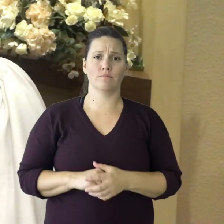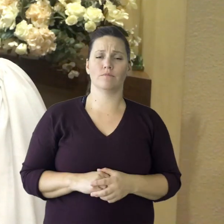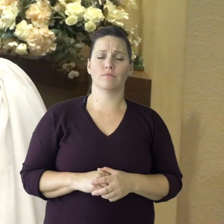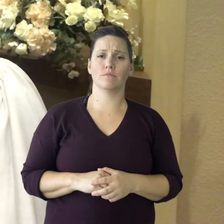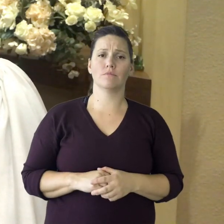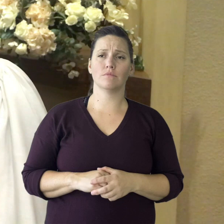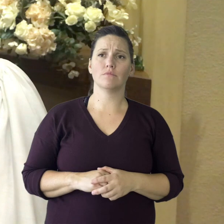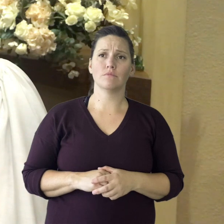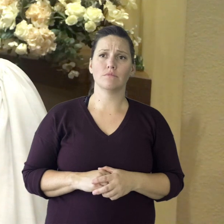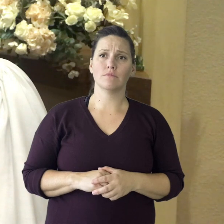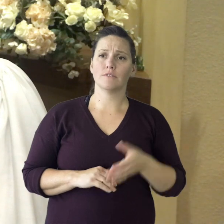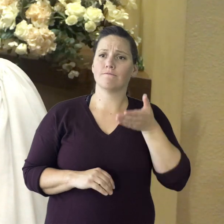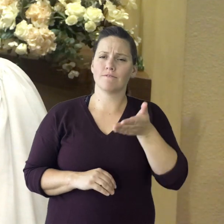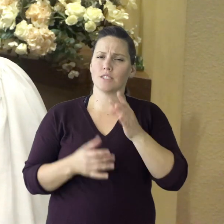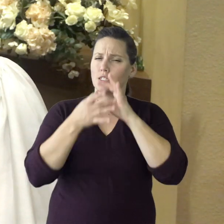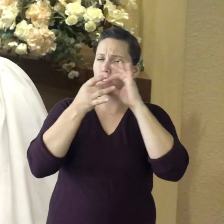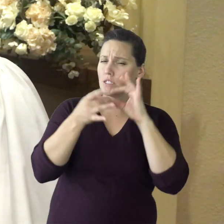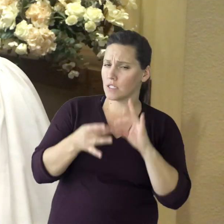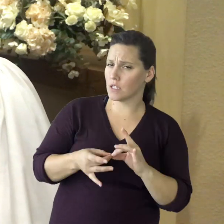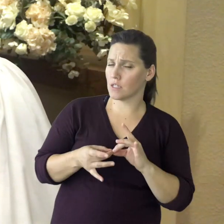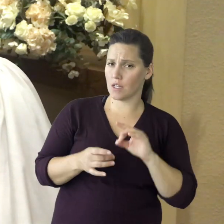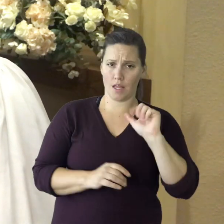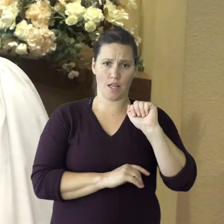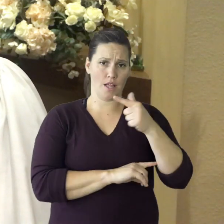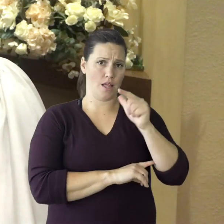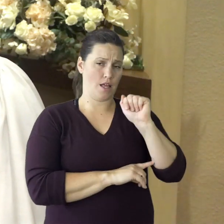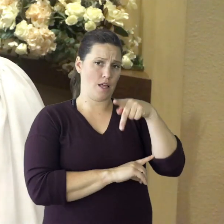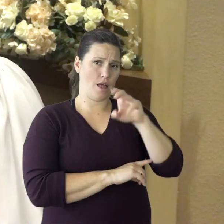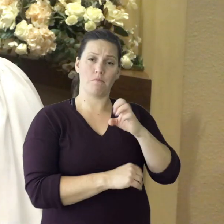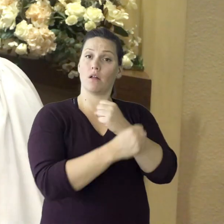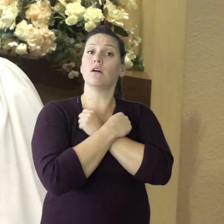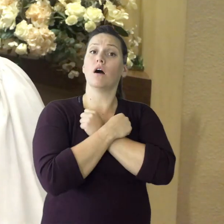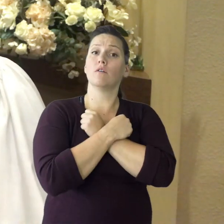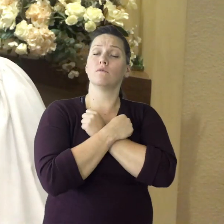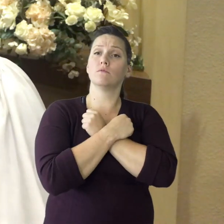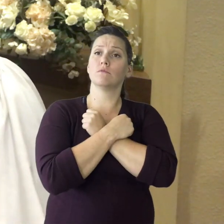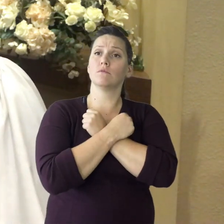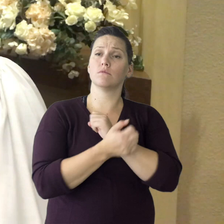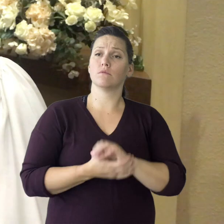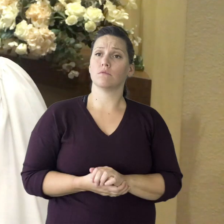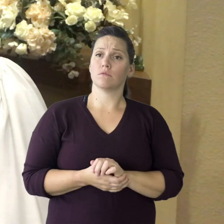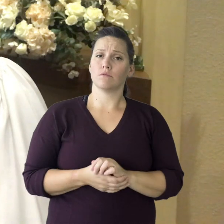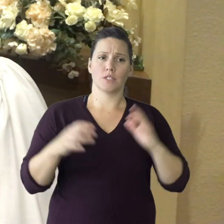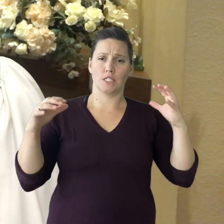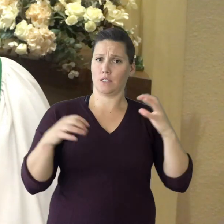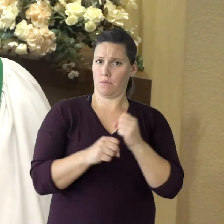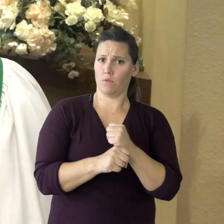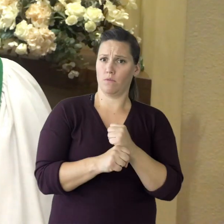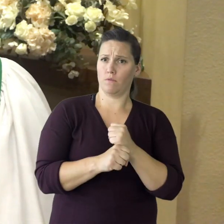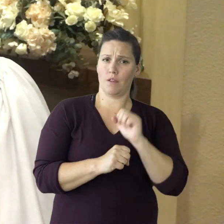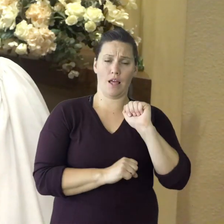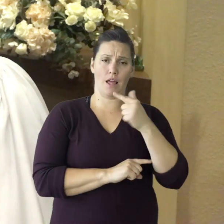never fails. In this passage, agape love is